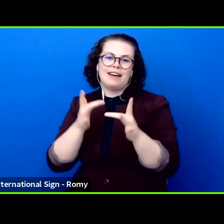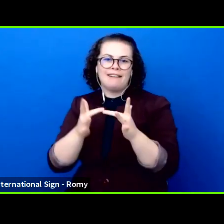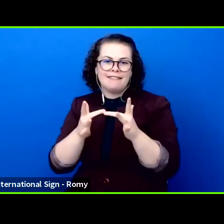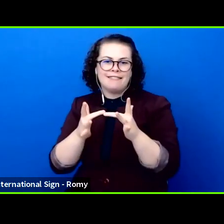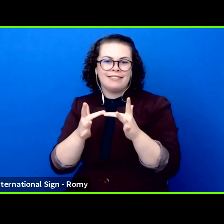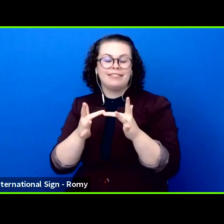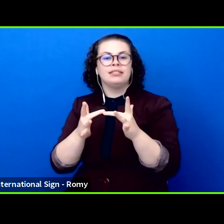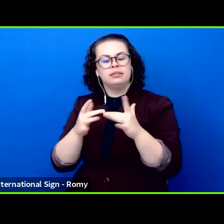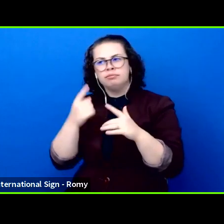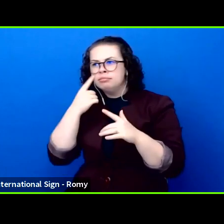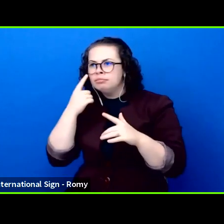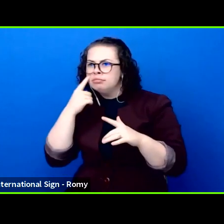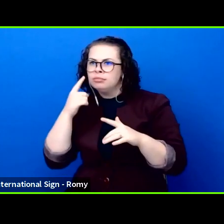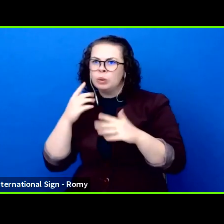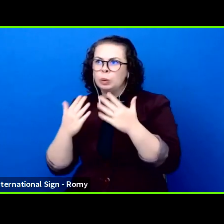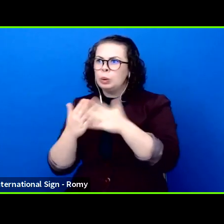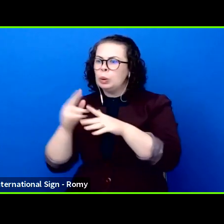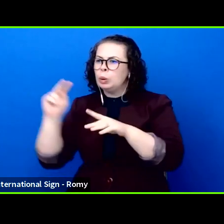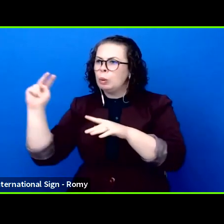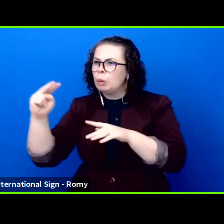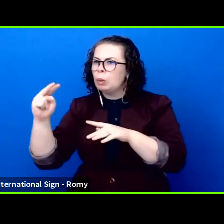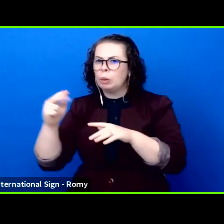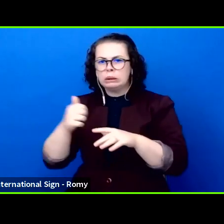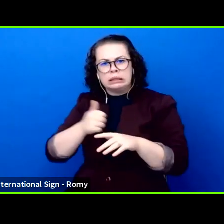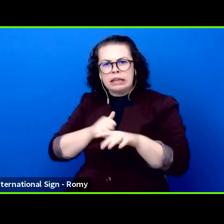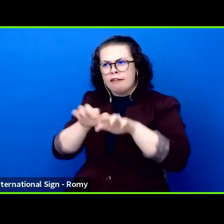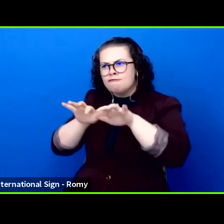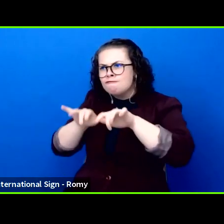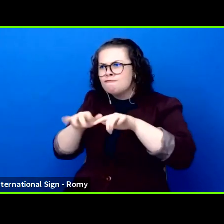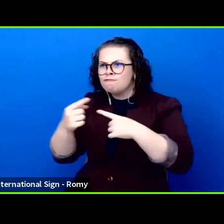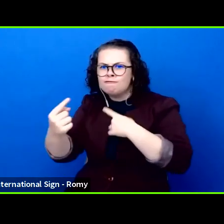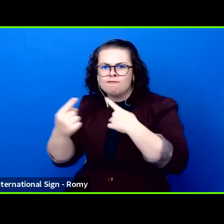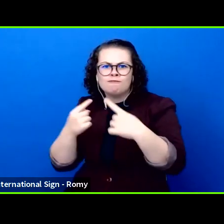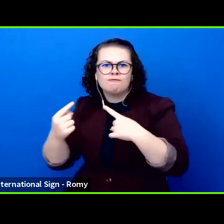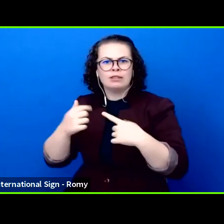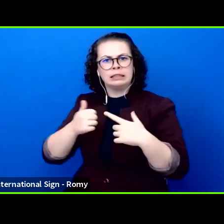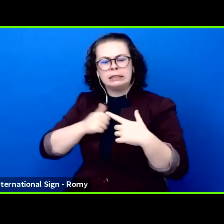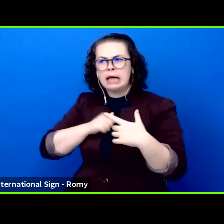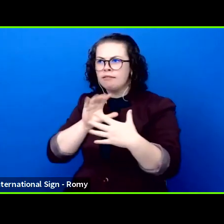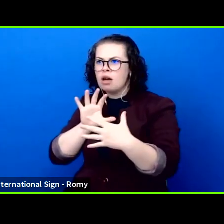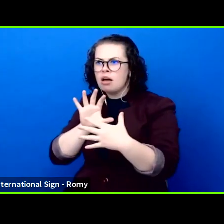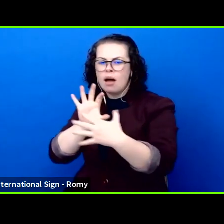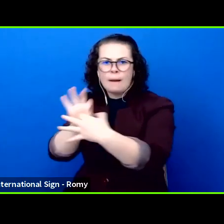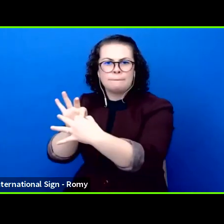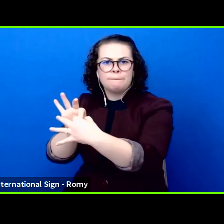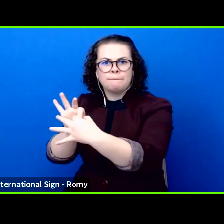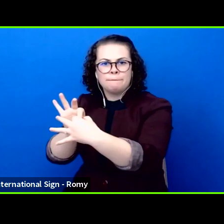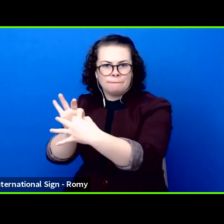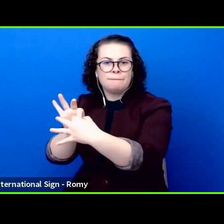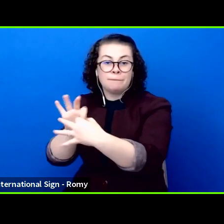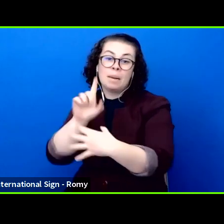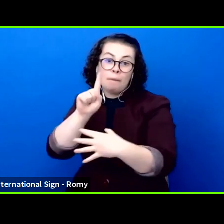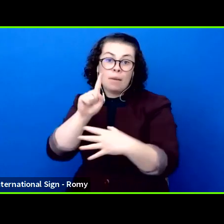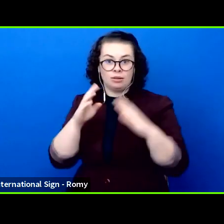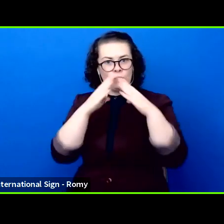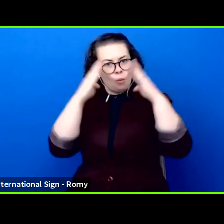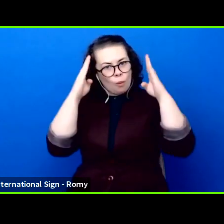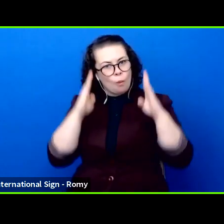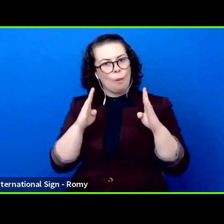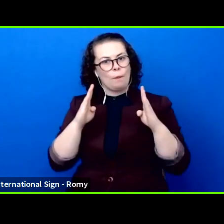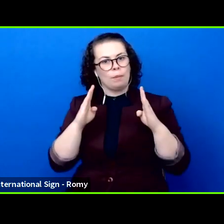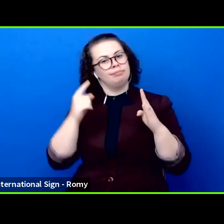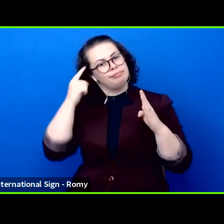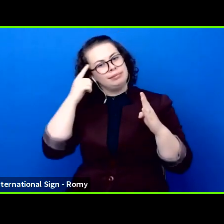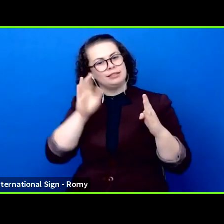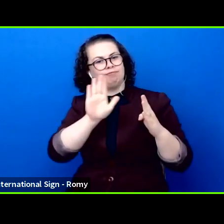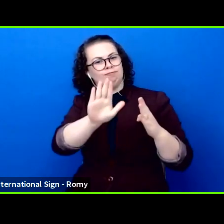take a stance and dance or the necessary distance, of course. The festival is also